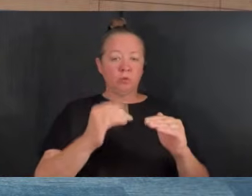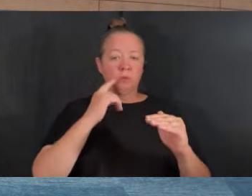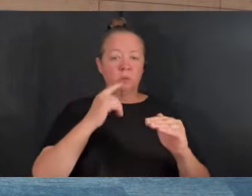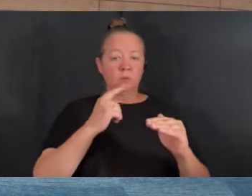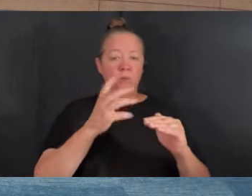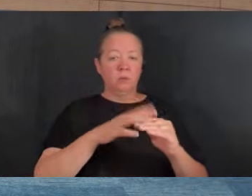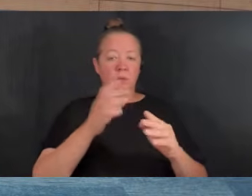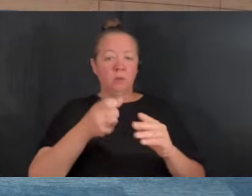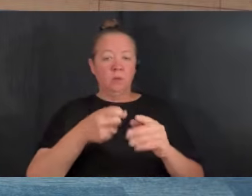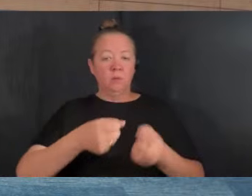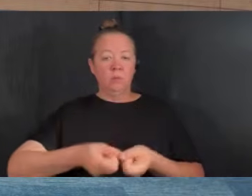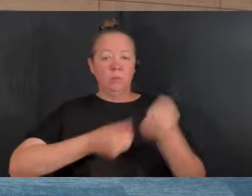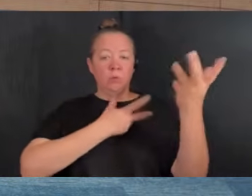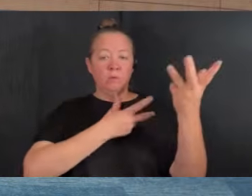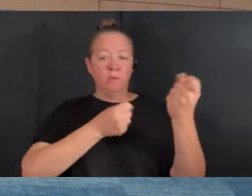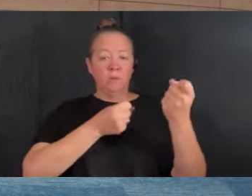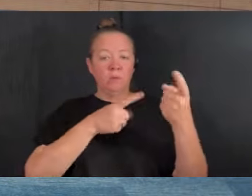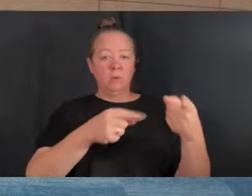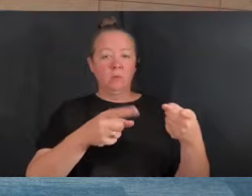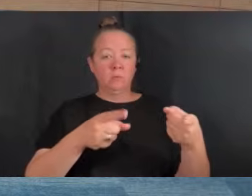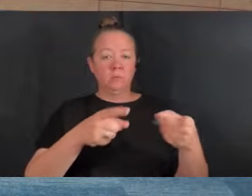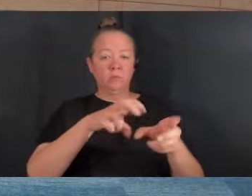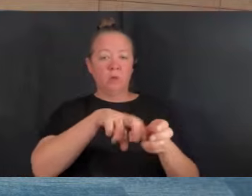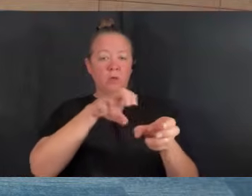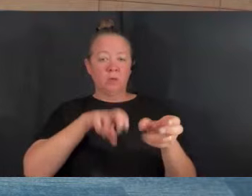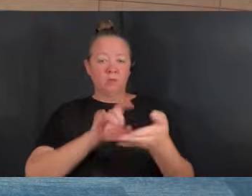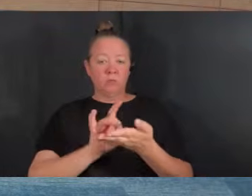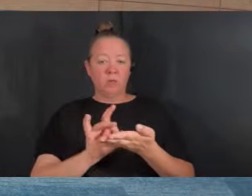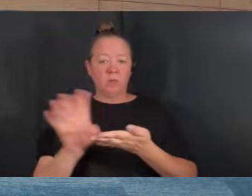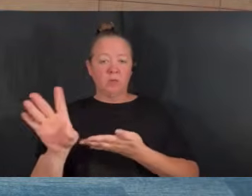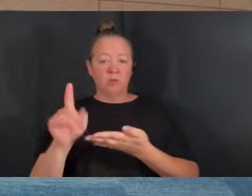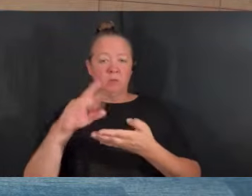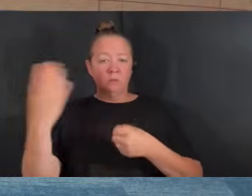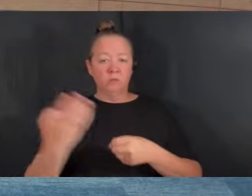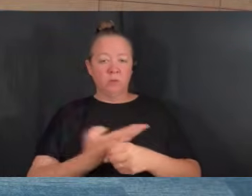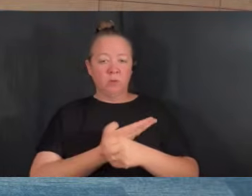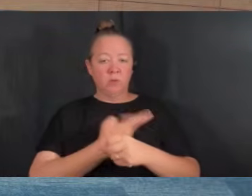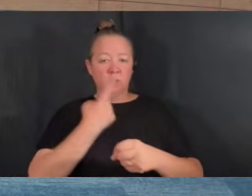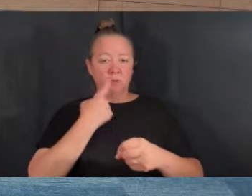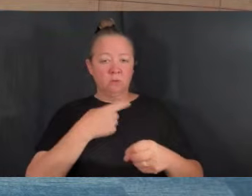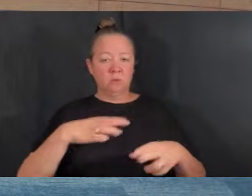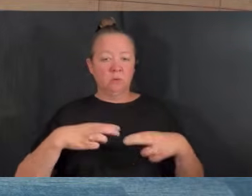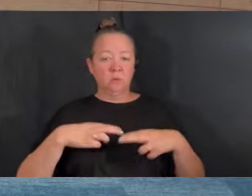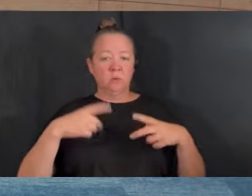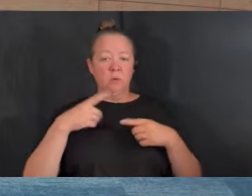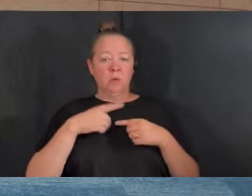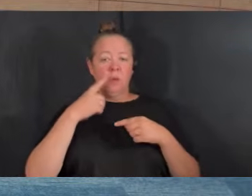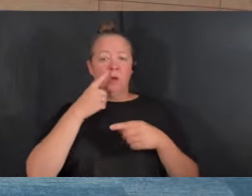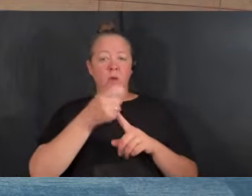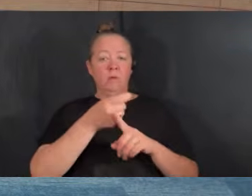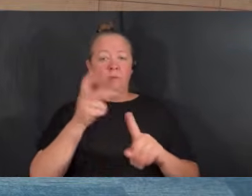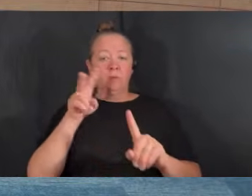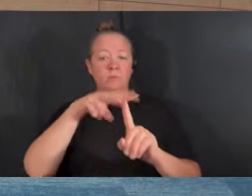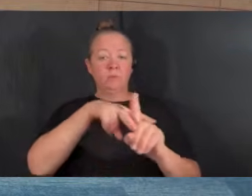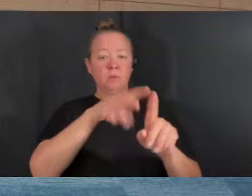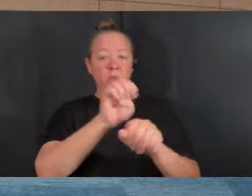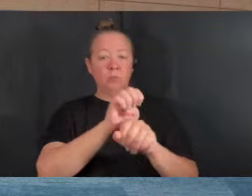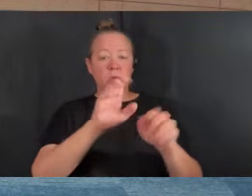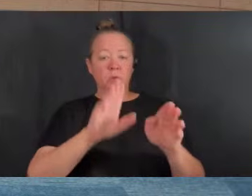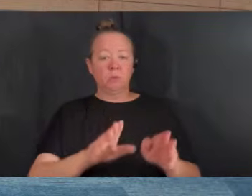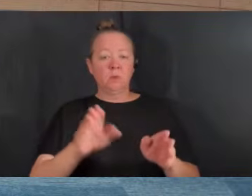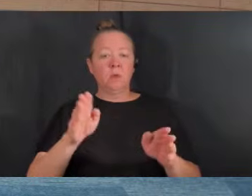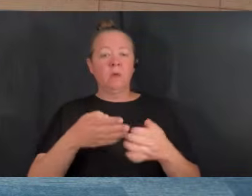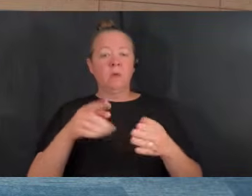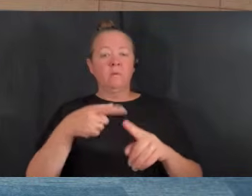removal, resignation, or performance evaluation of appointees, employees, or officials over whom this public body has